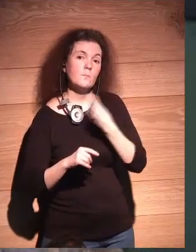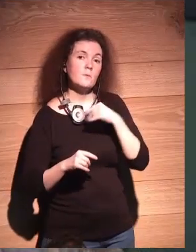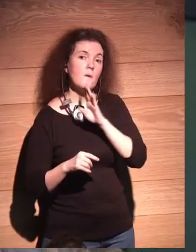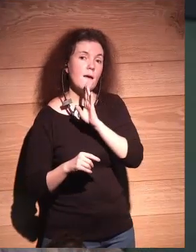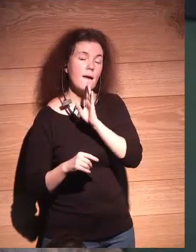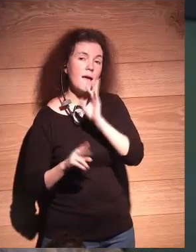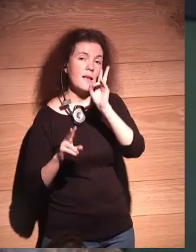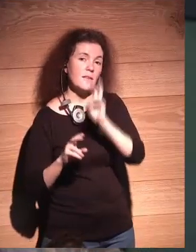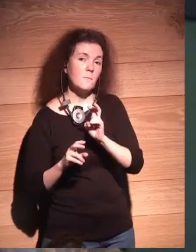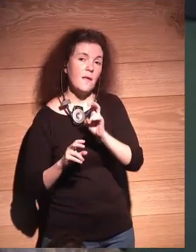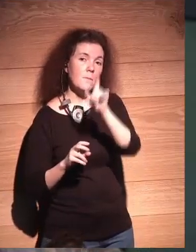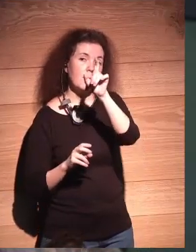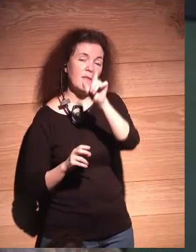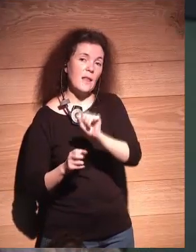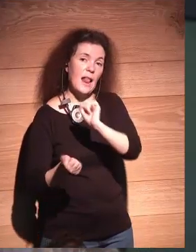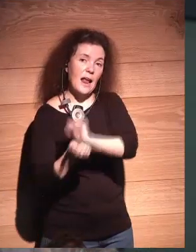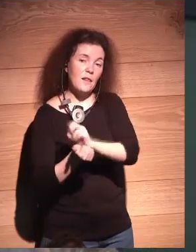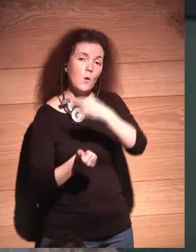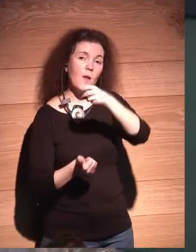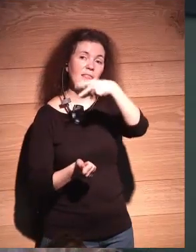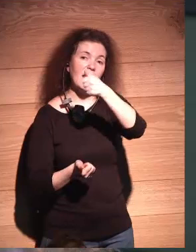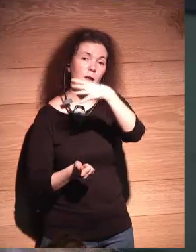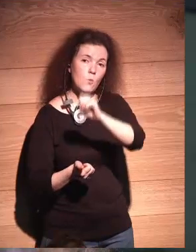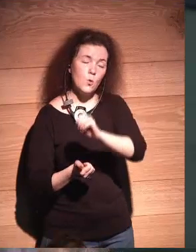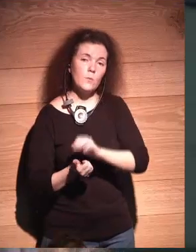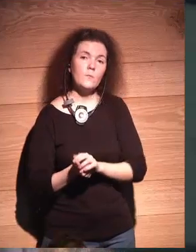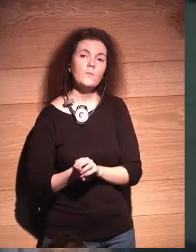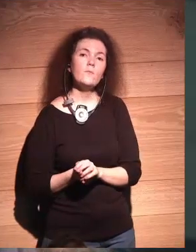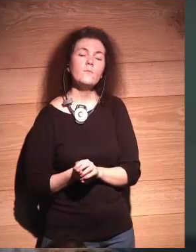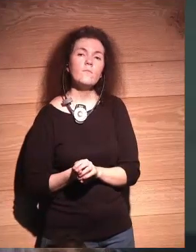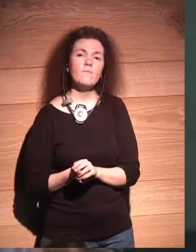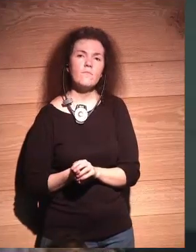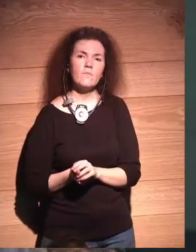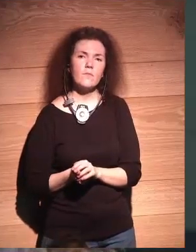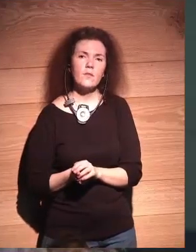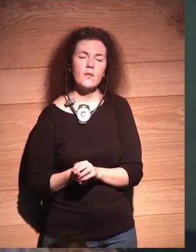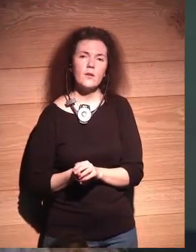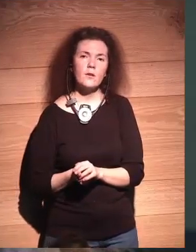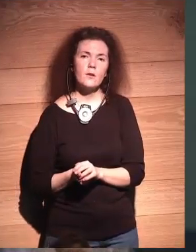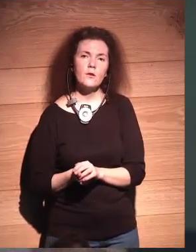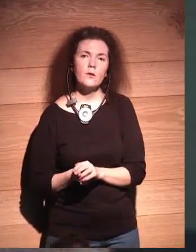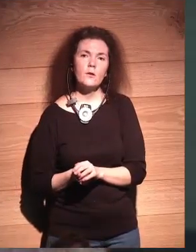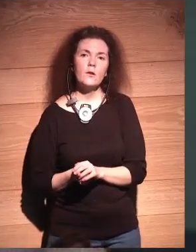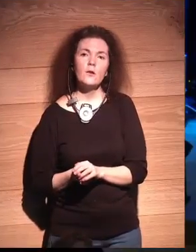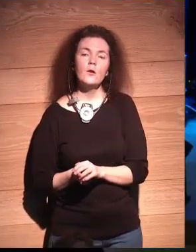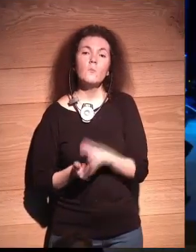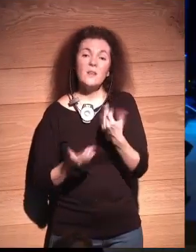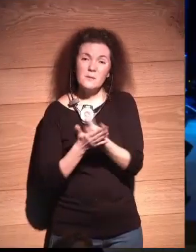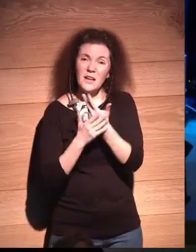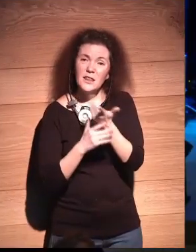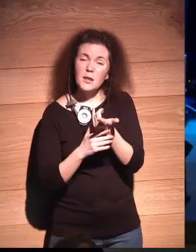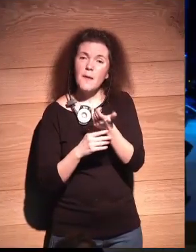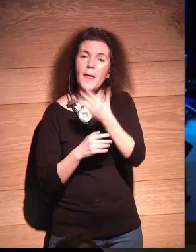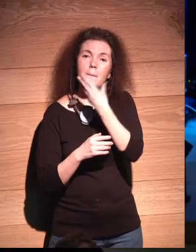always like the resistance of beauty inside your work, as I see it. I don't know, maybe I'm wrong. Yes,